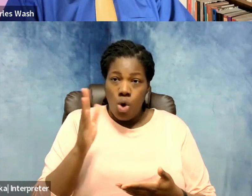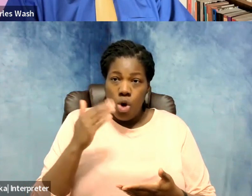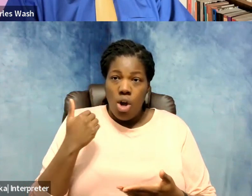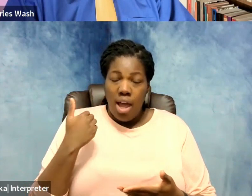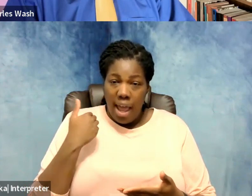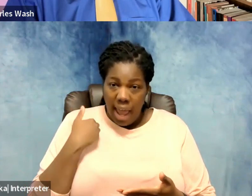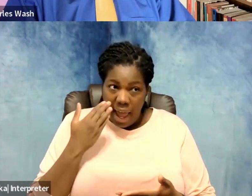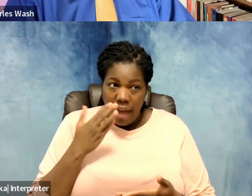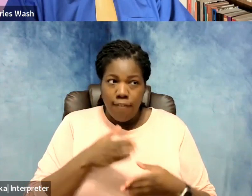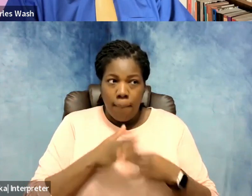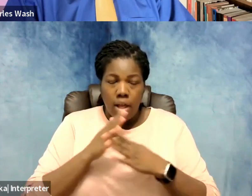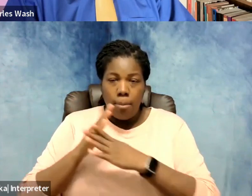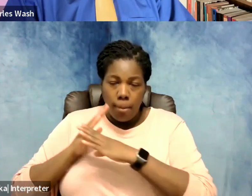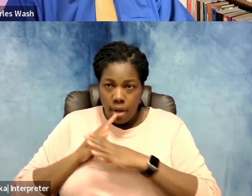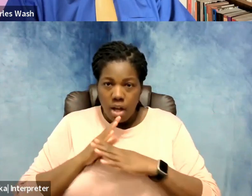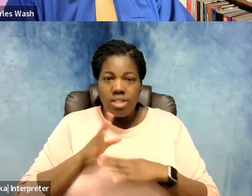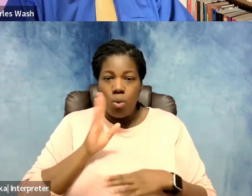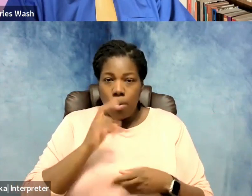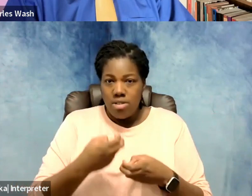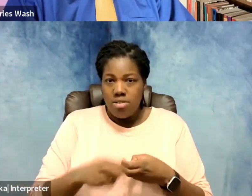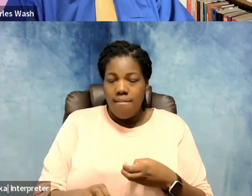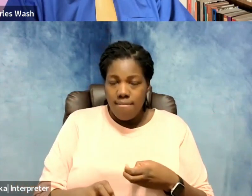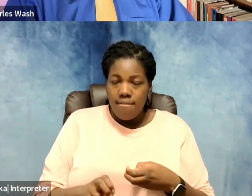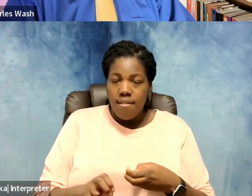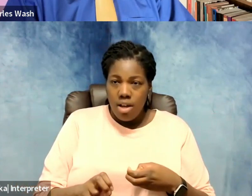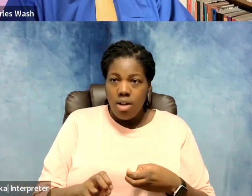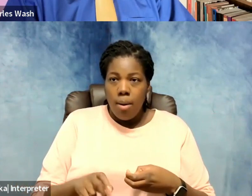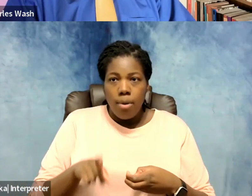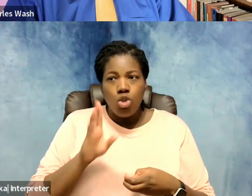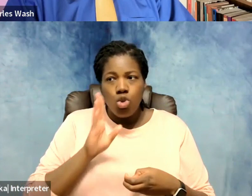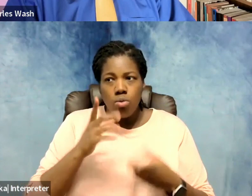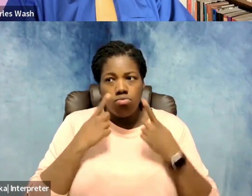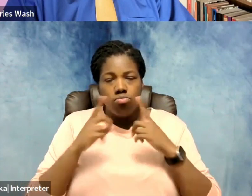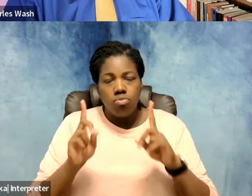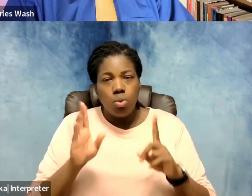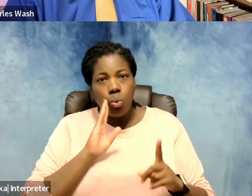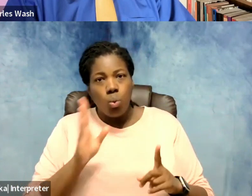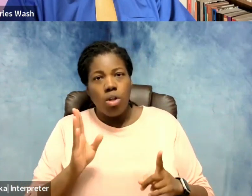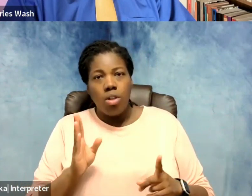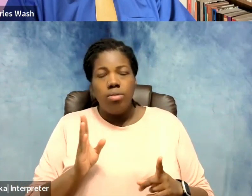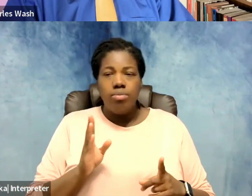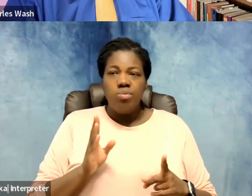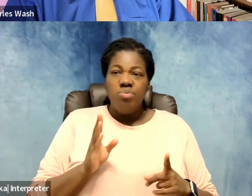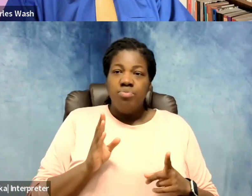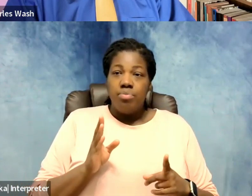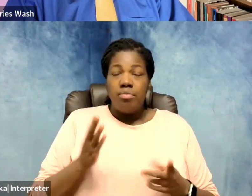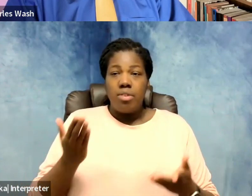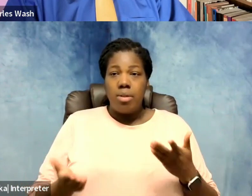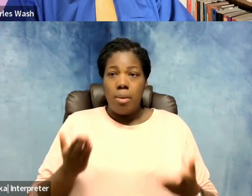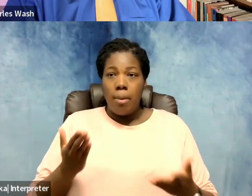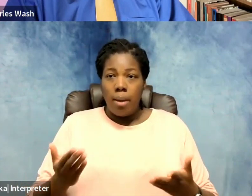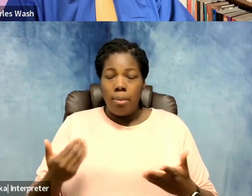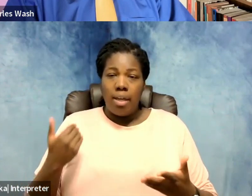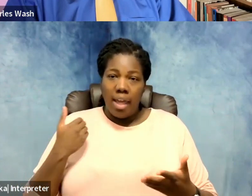in the road. It's going to be a windy road, but you'll get there. You'll get there. And, you know, even though there may be